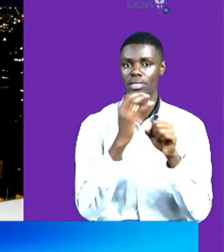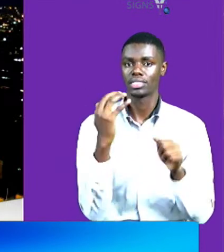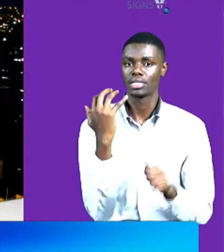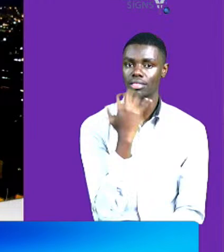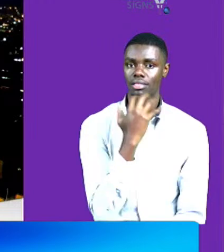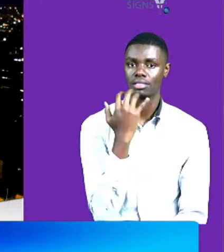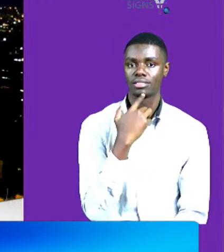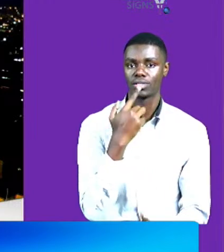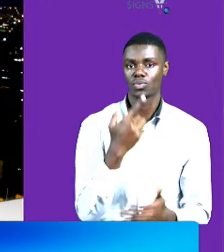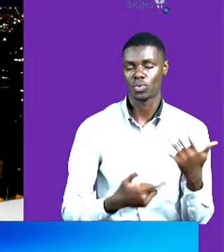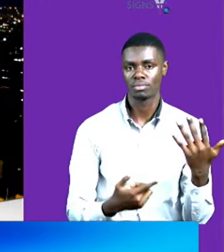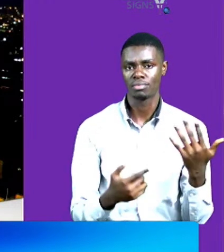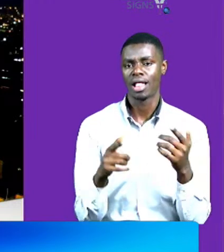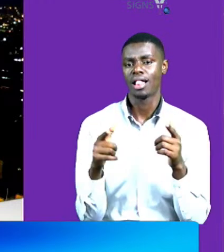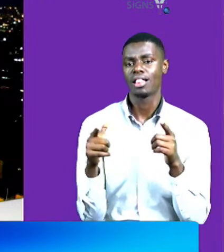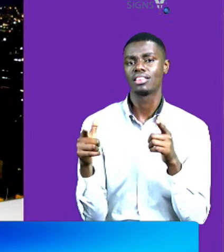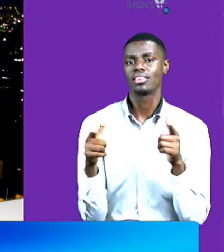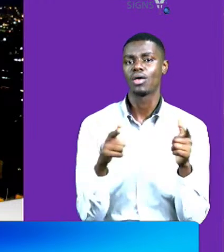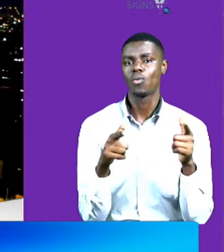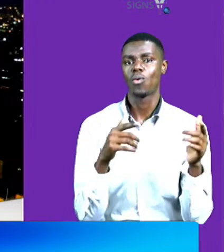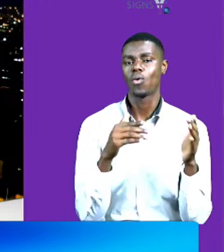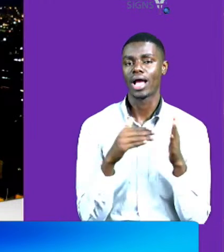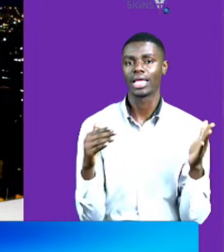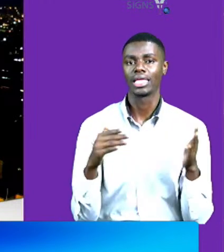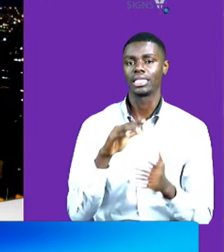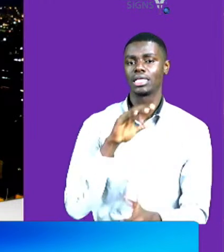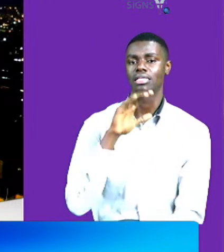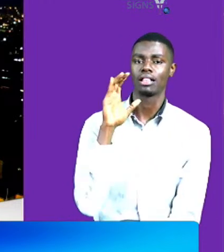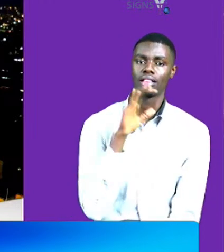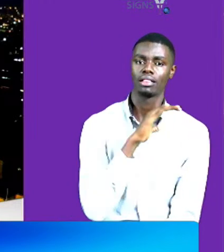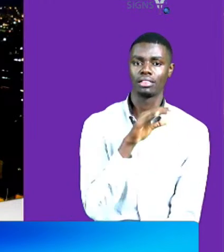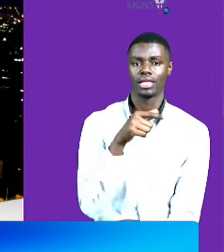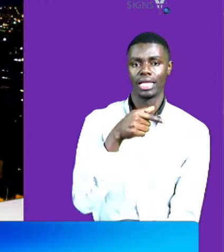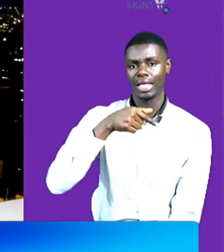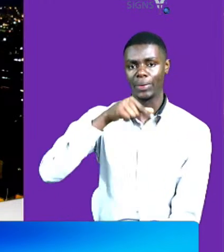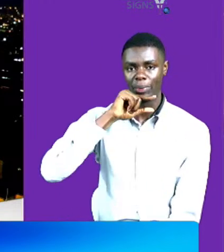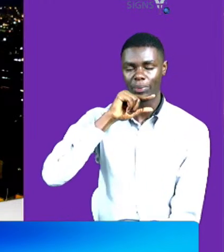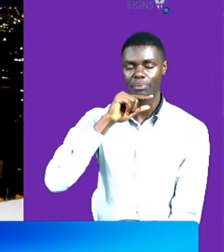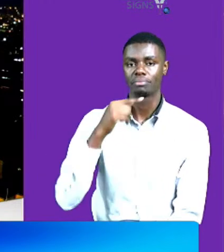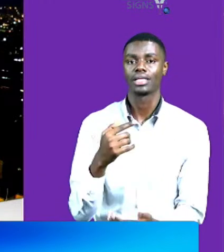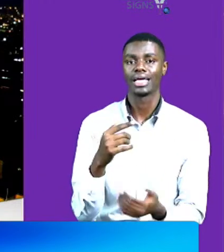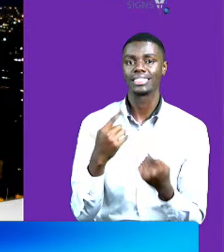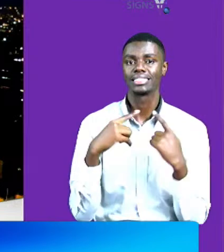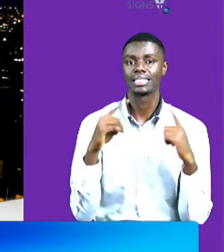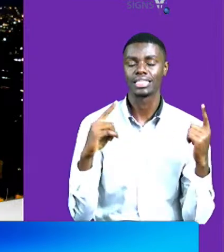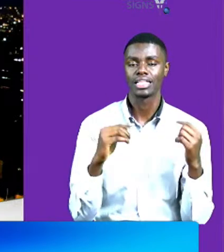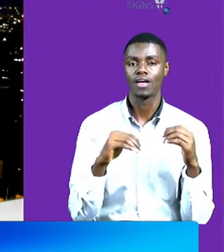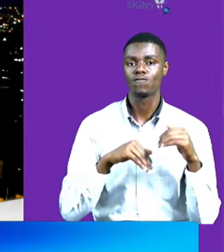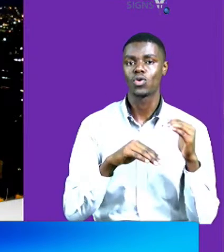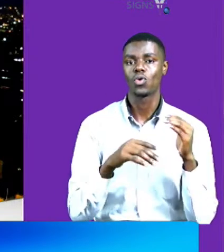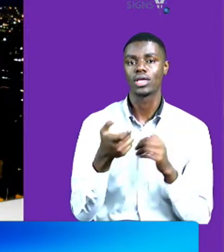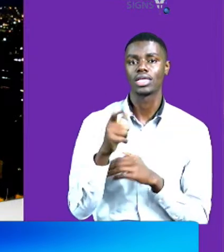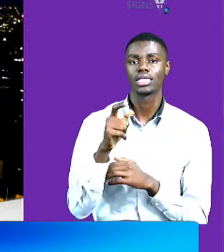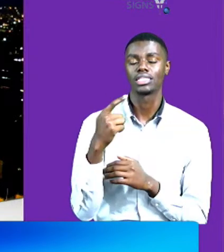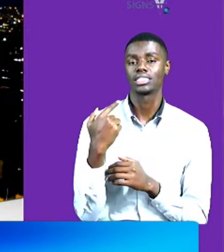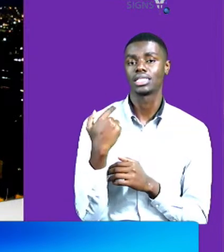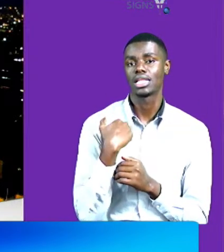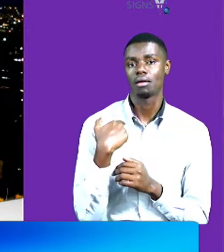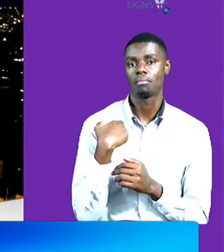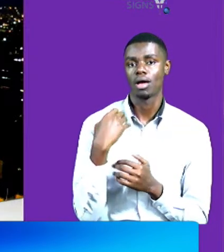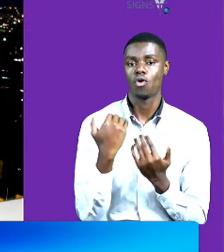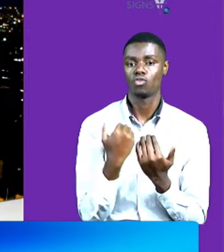also noted the war against illicit brews as a success following increase in number of